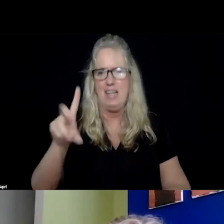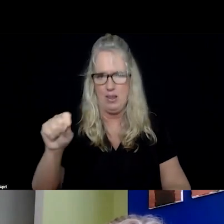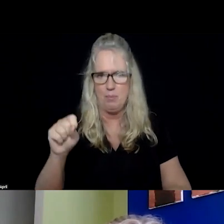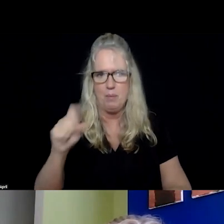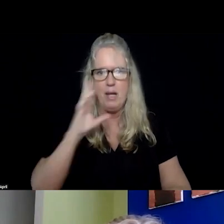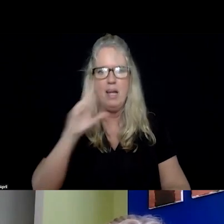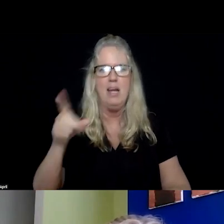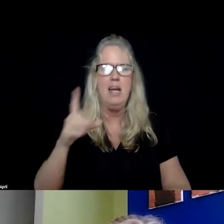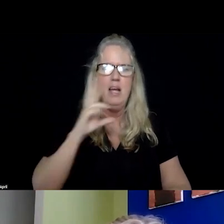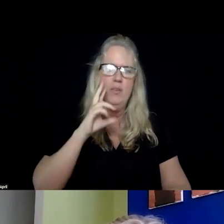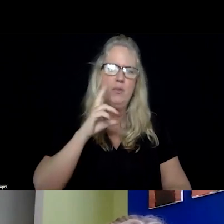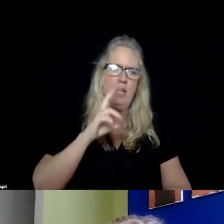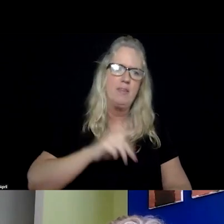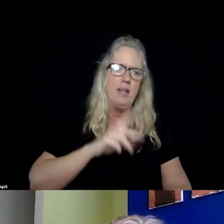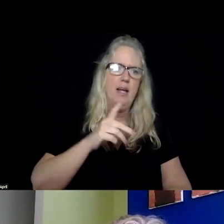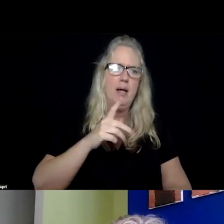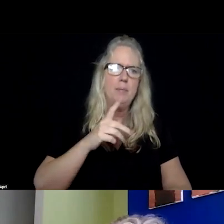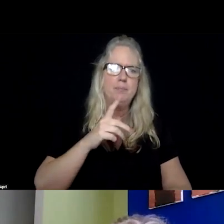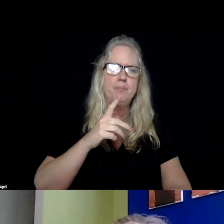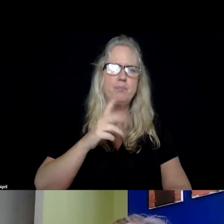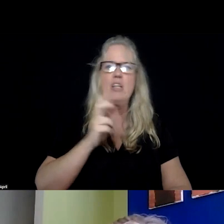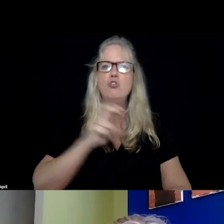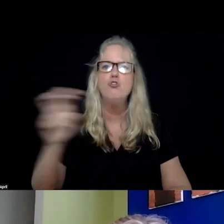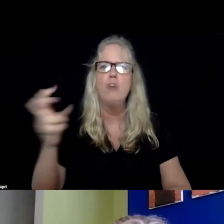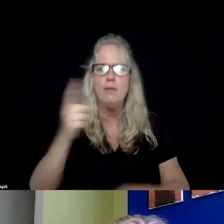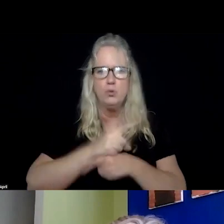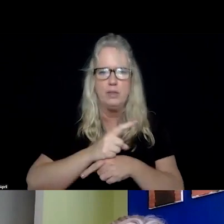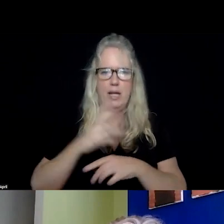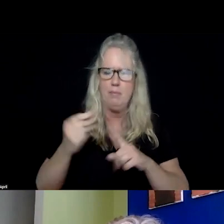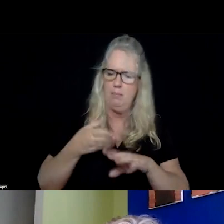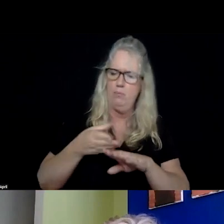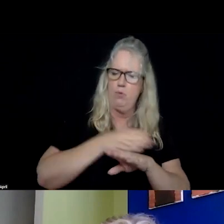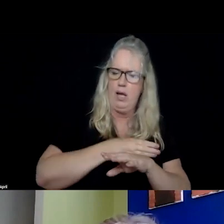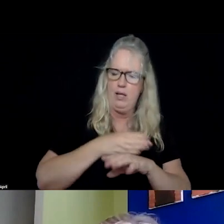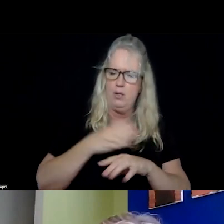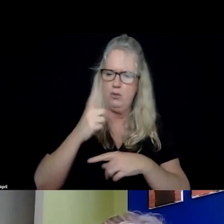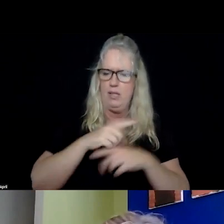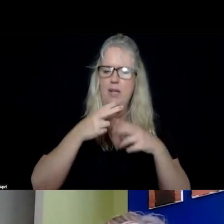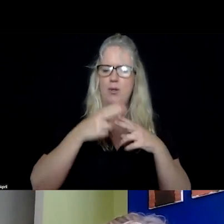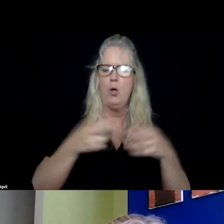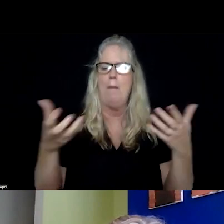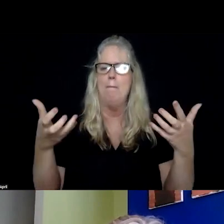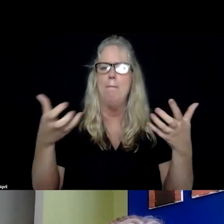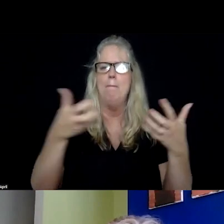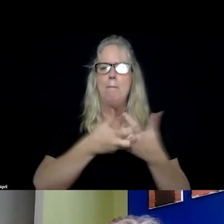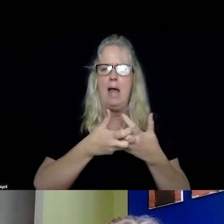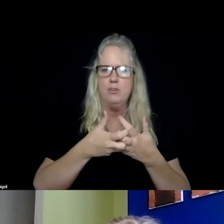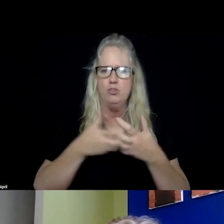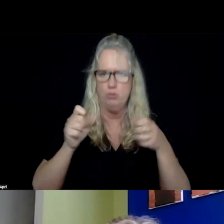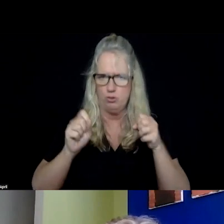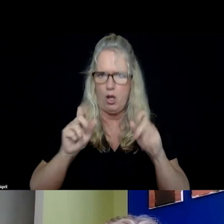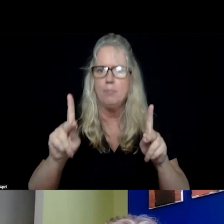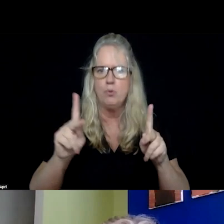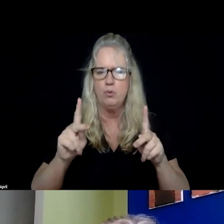on Wednesday, June 26th. But prior to that, there's something called match opportunities. Now, these matches